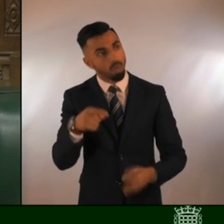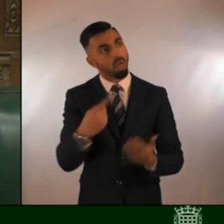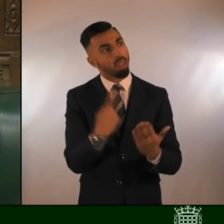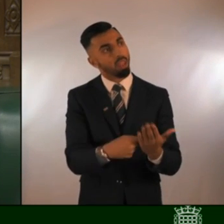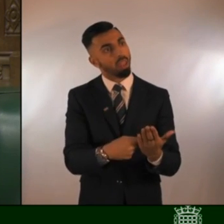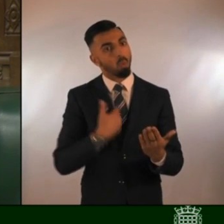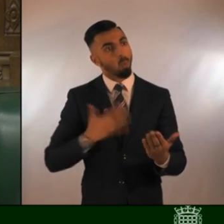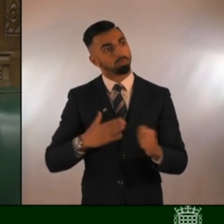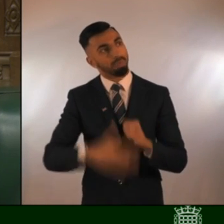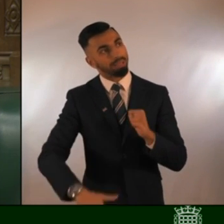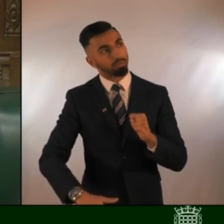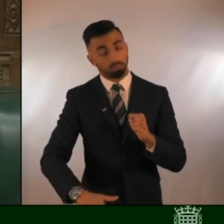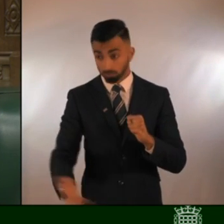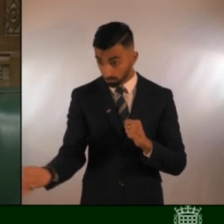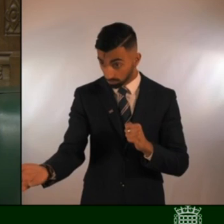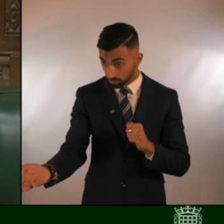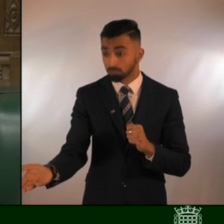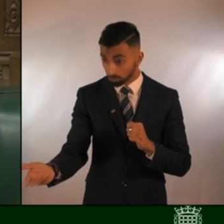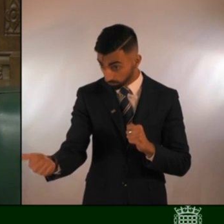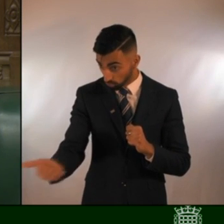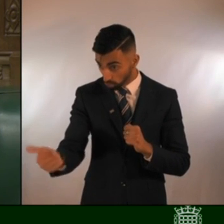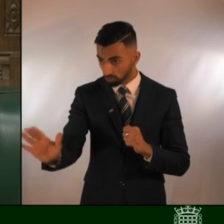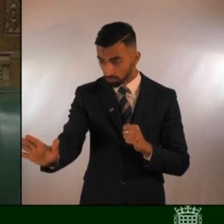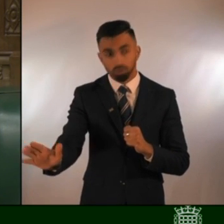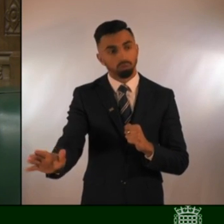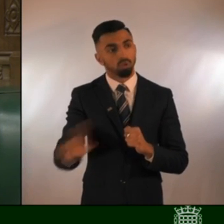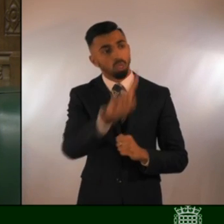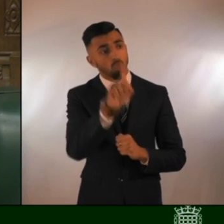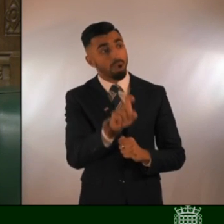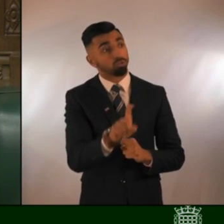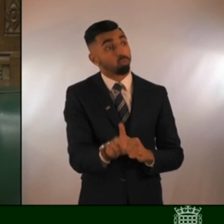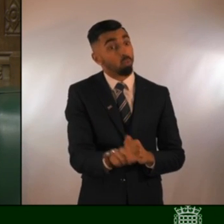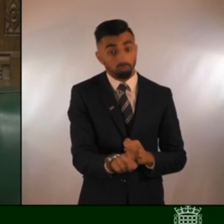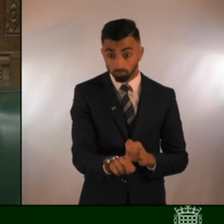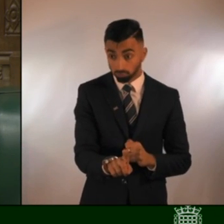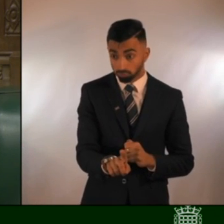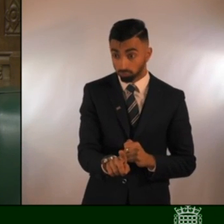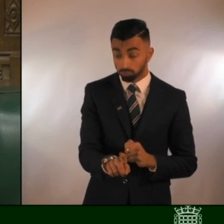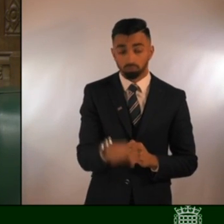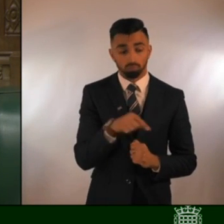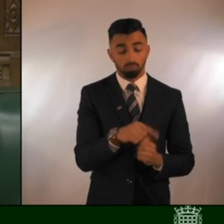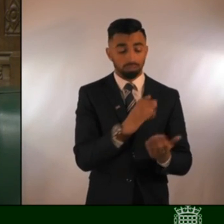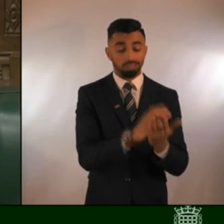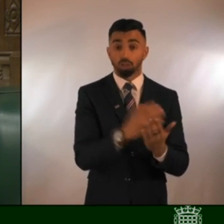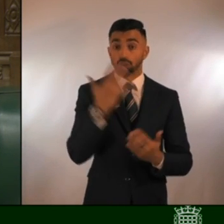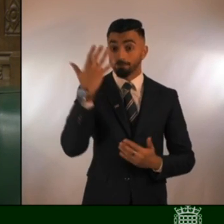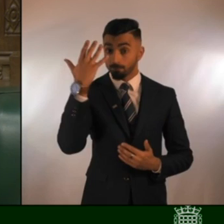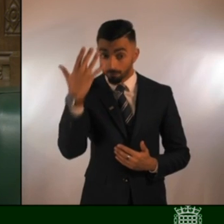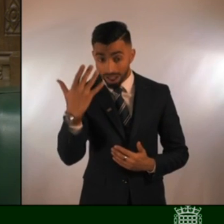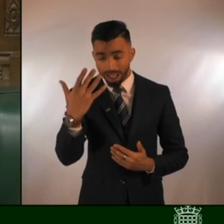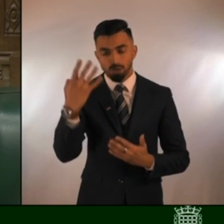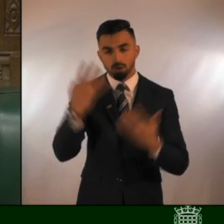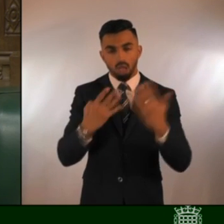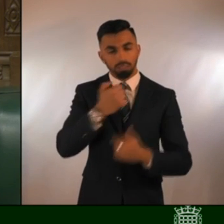The question is that, pursuant to Section 5 of the Provisional Collection of Taxes Act 1968,